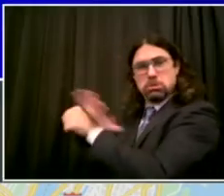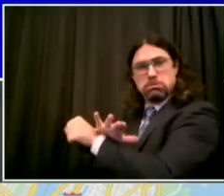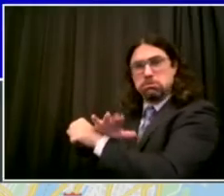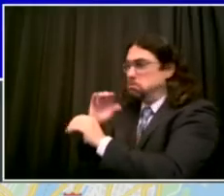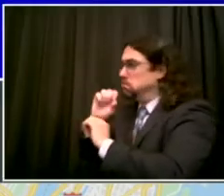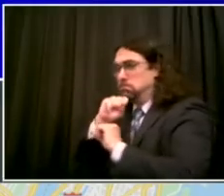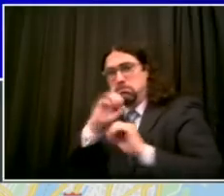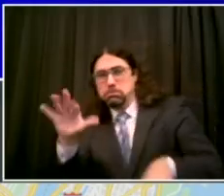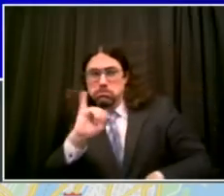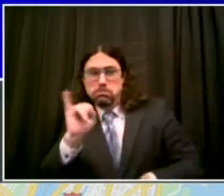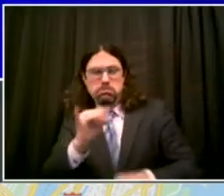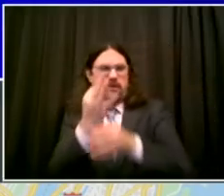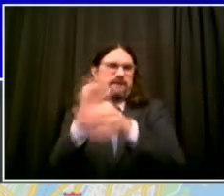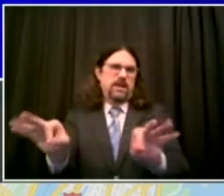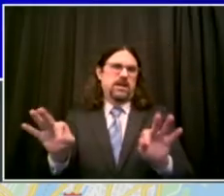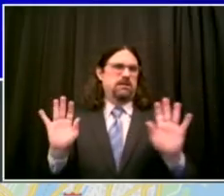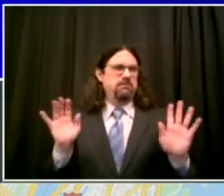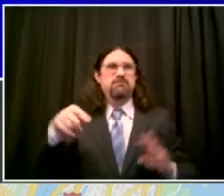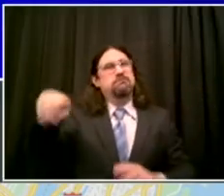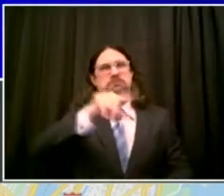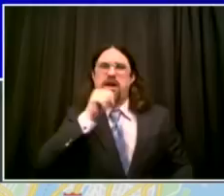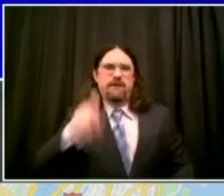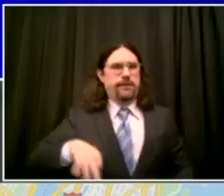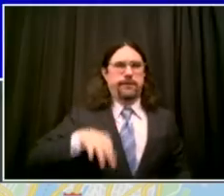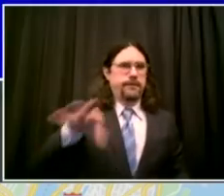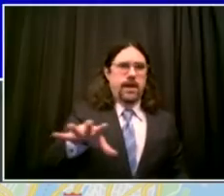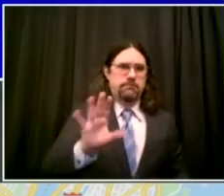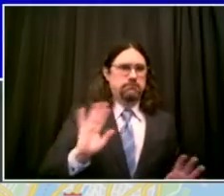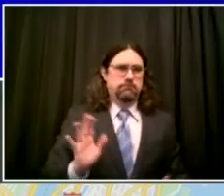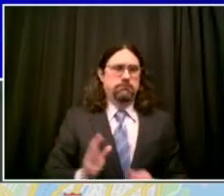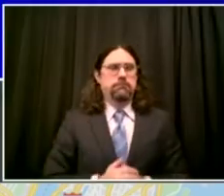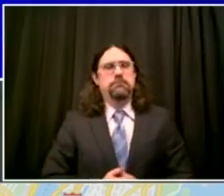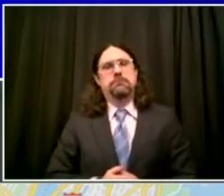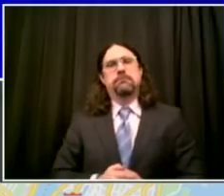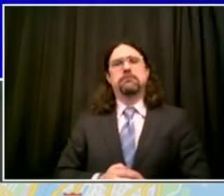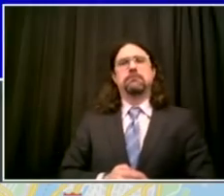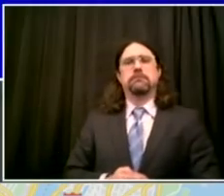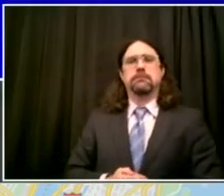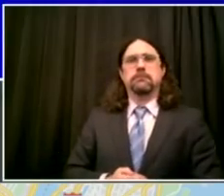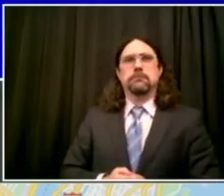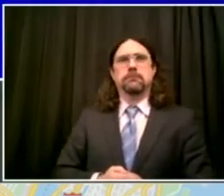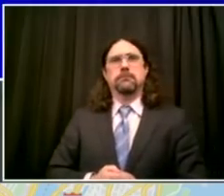if you want to make an appointment with Advantage Care, call